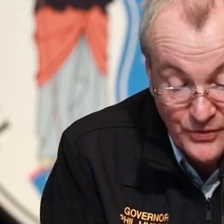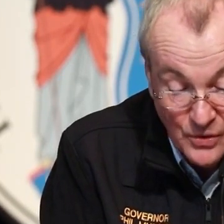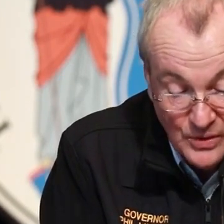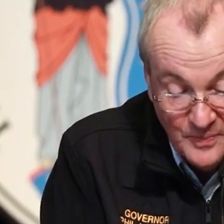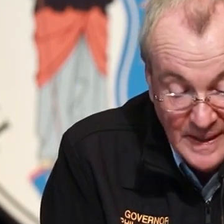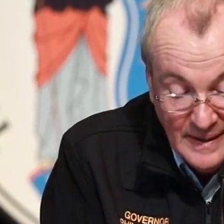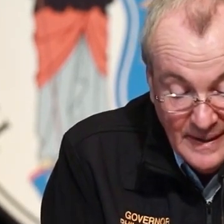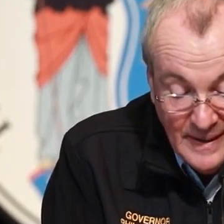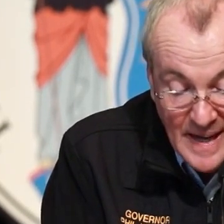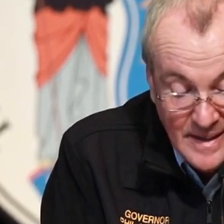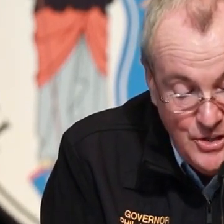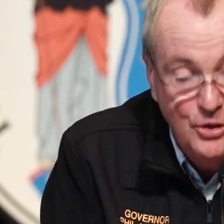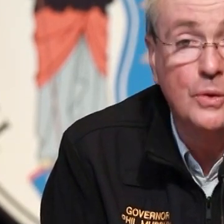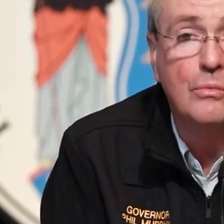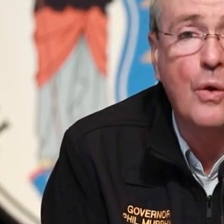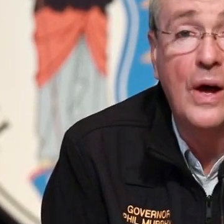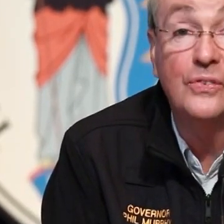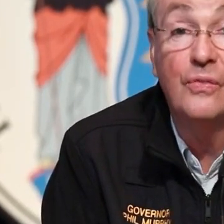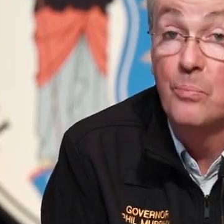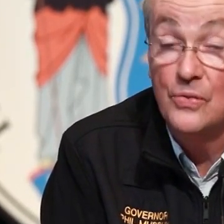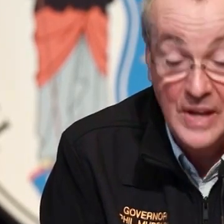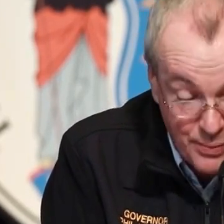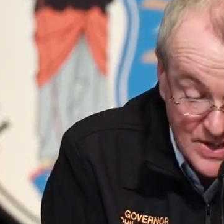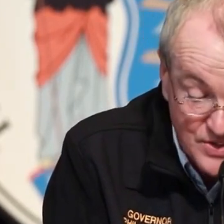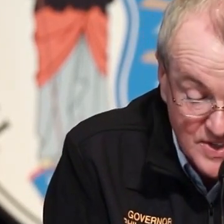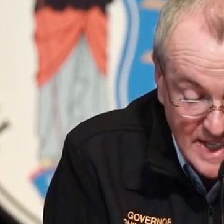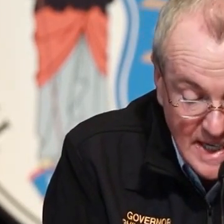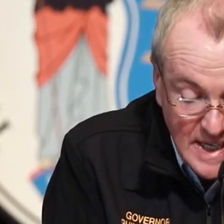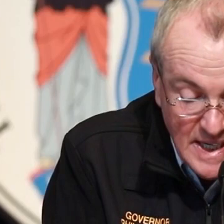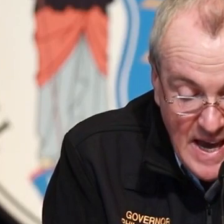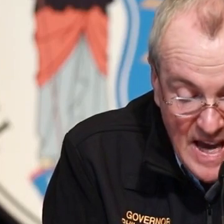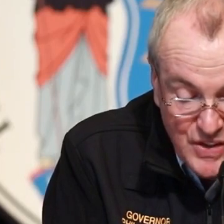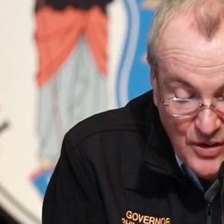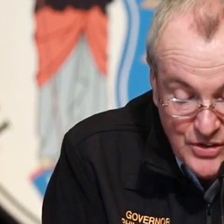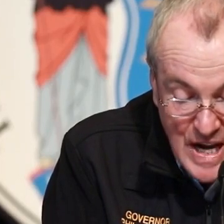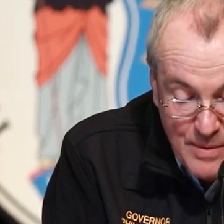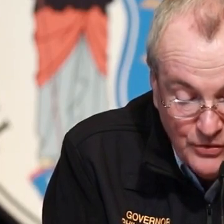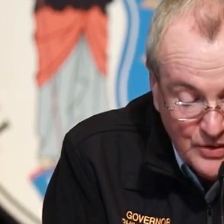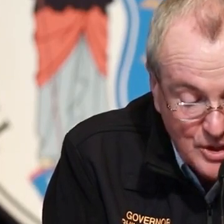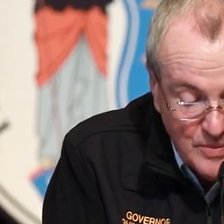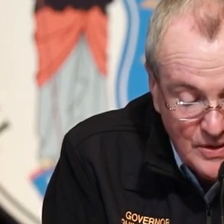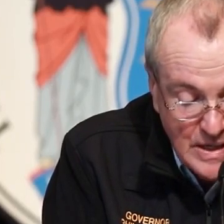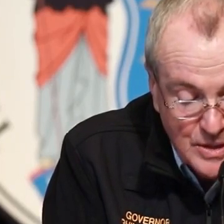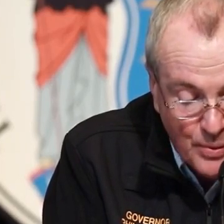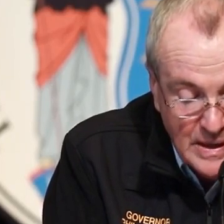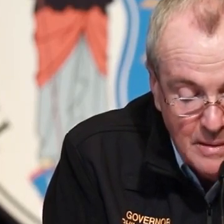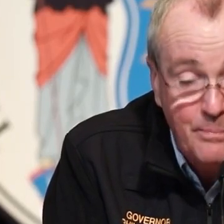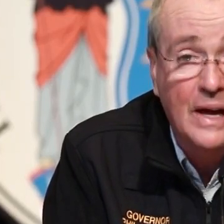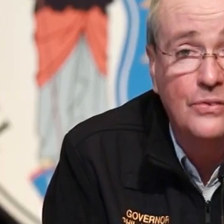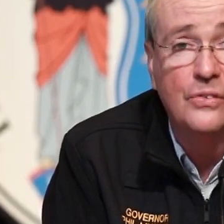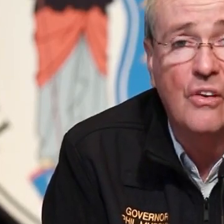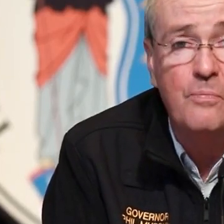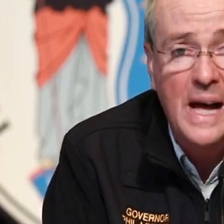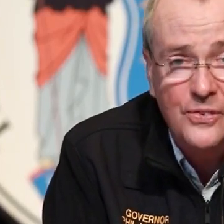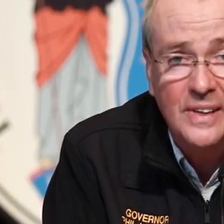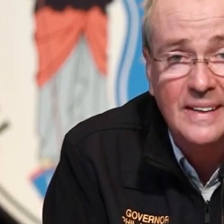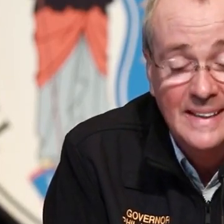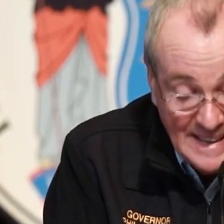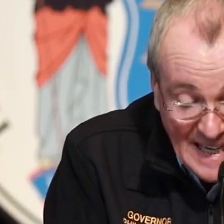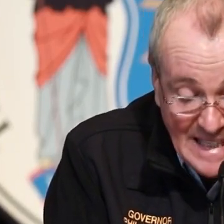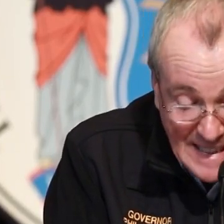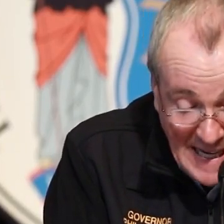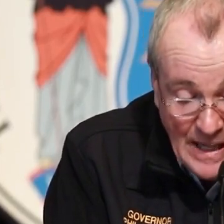Middle School. He had an unusual request for birthday presents. He asked for his neighbors and community to bring him boxes of